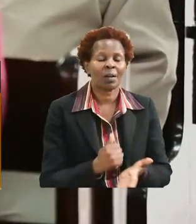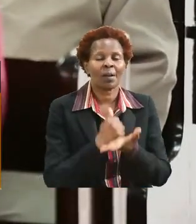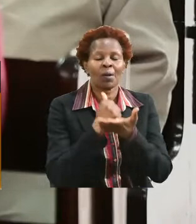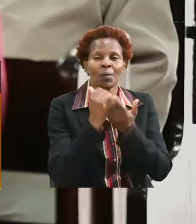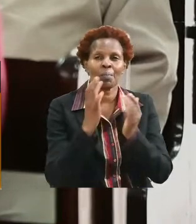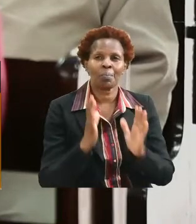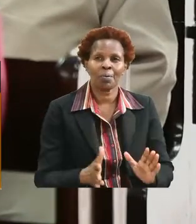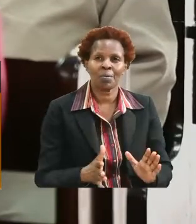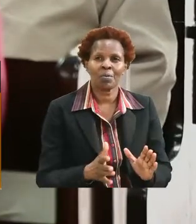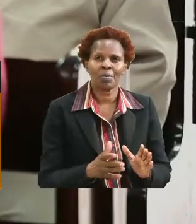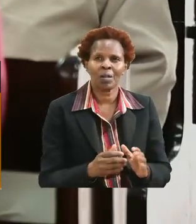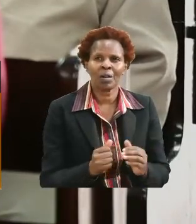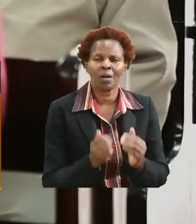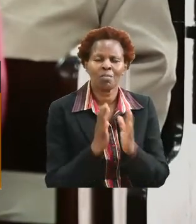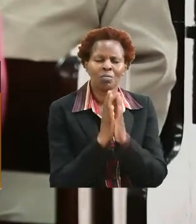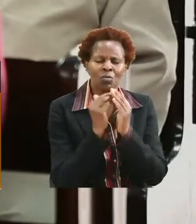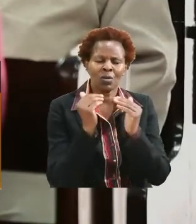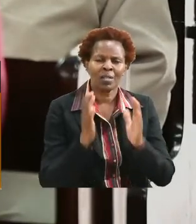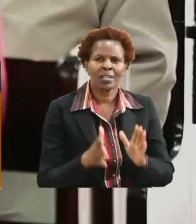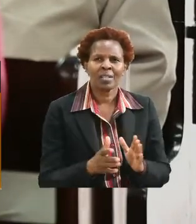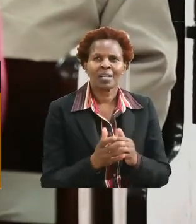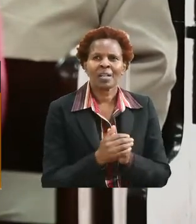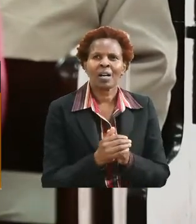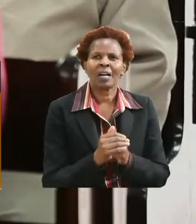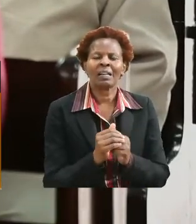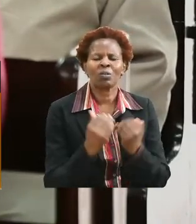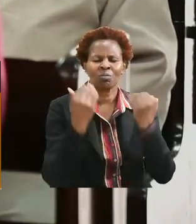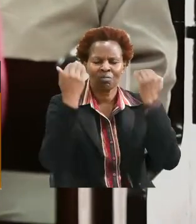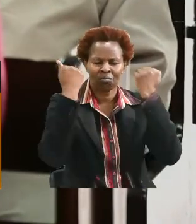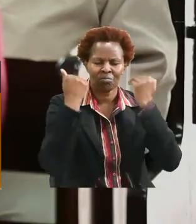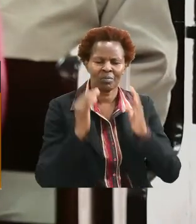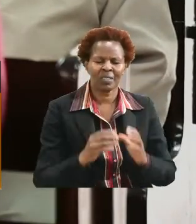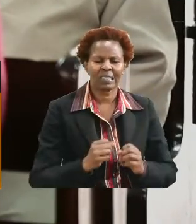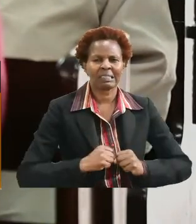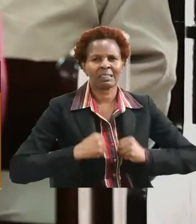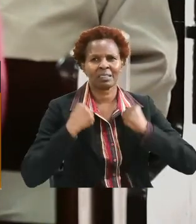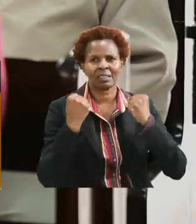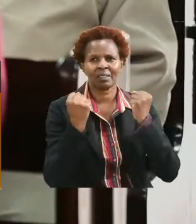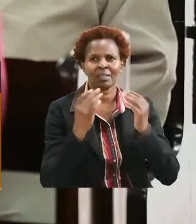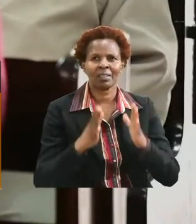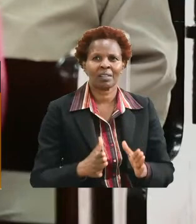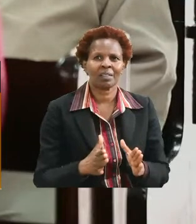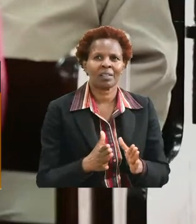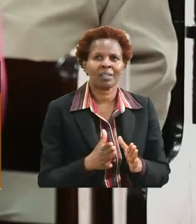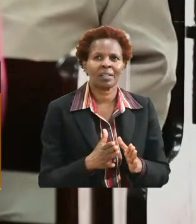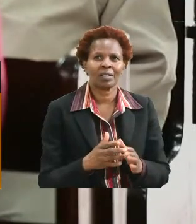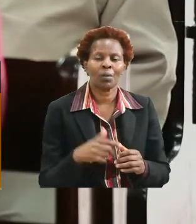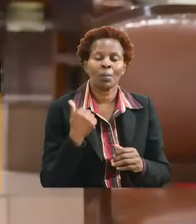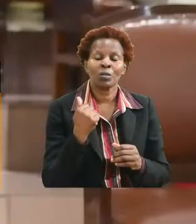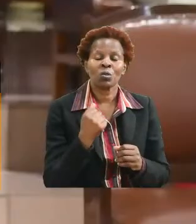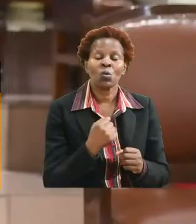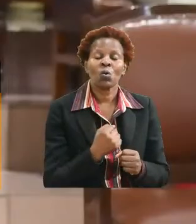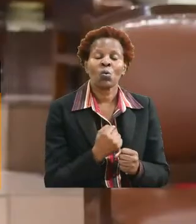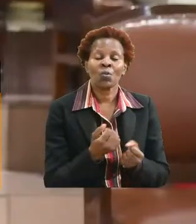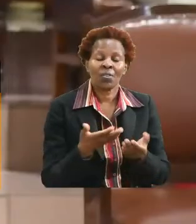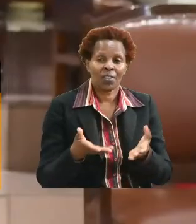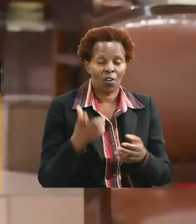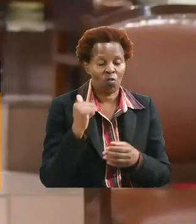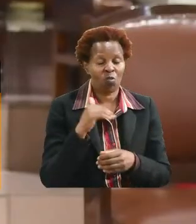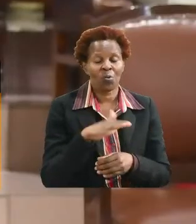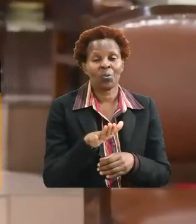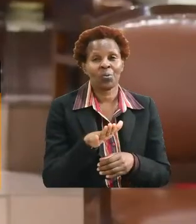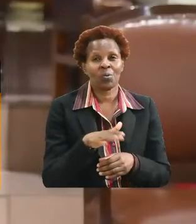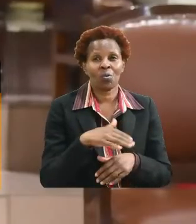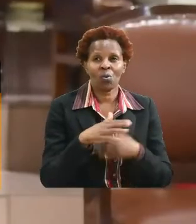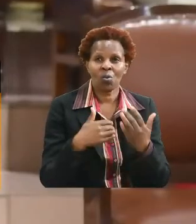an intercessor, an advocate, a strengthener, and a standby. But all this